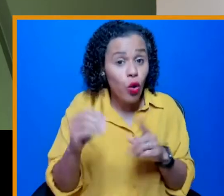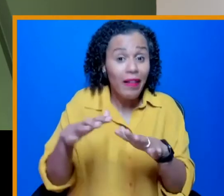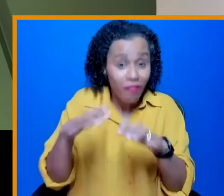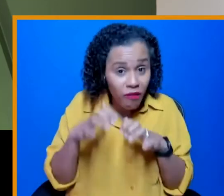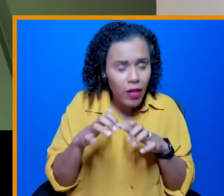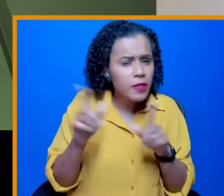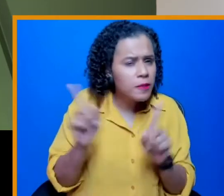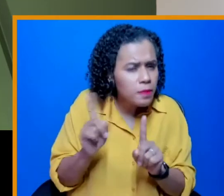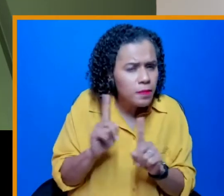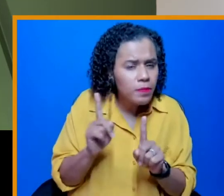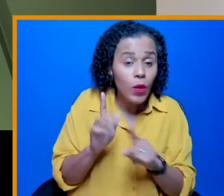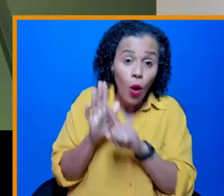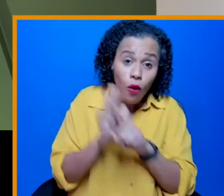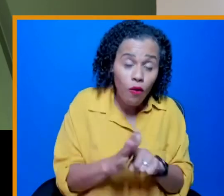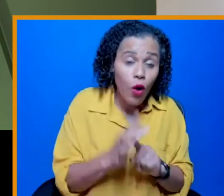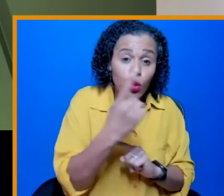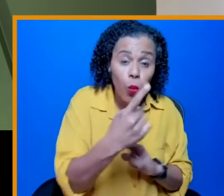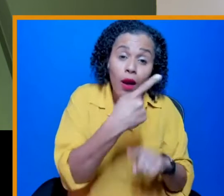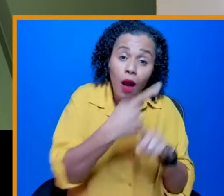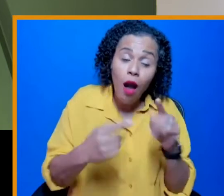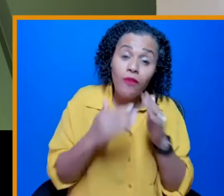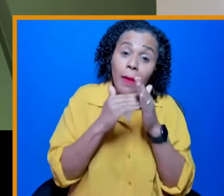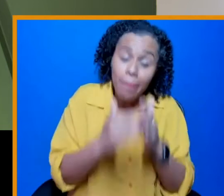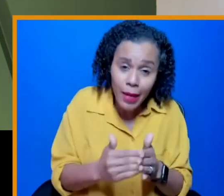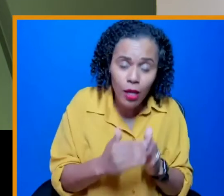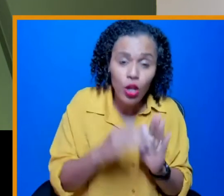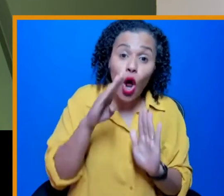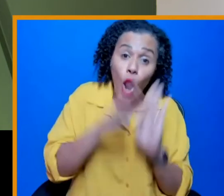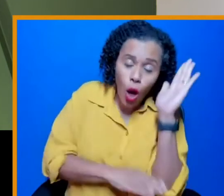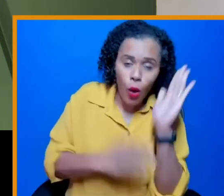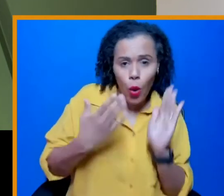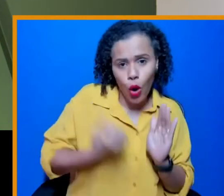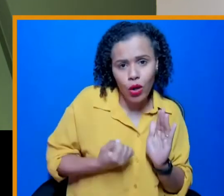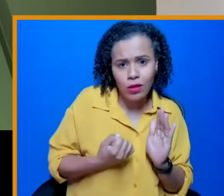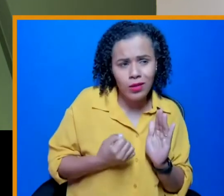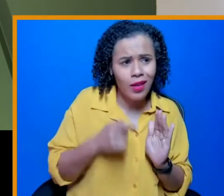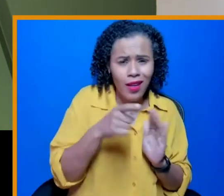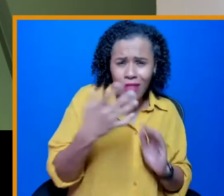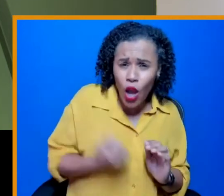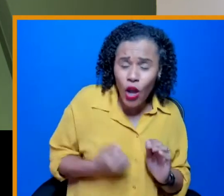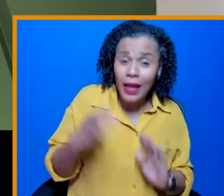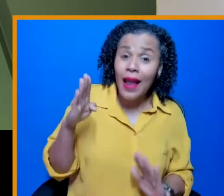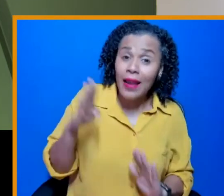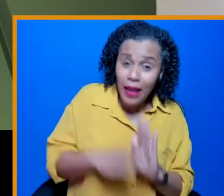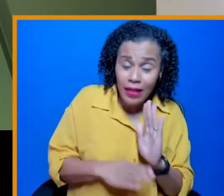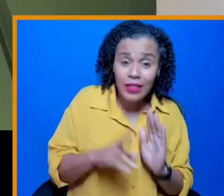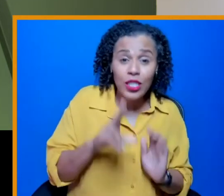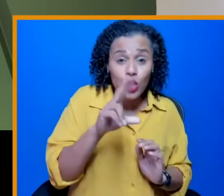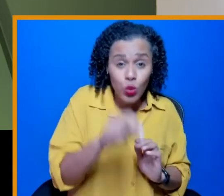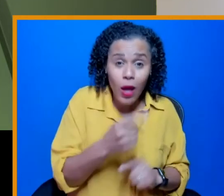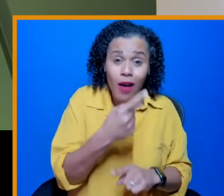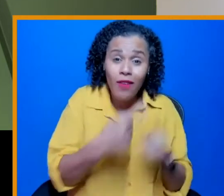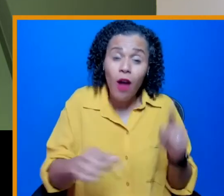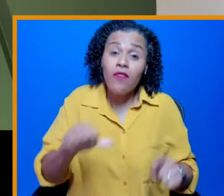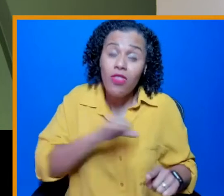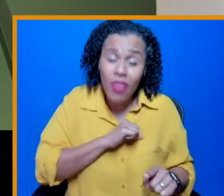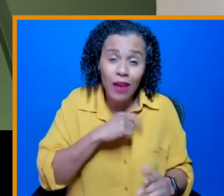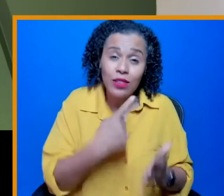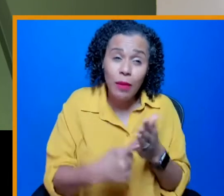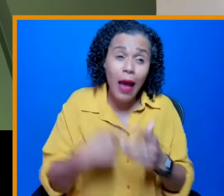force 1.5 million low earners, people earning less, would you believe, than £12,500 a year, to